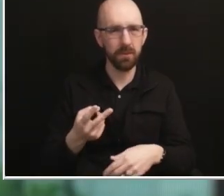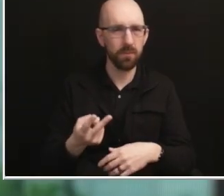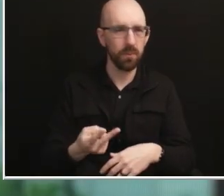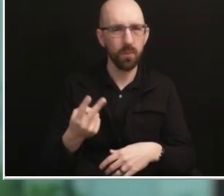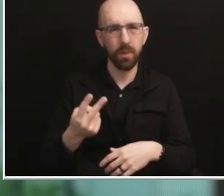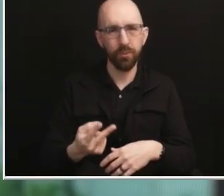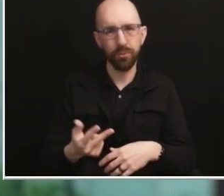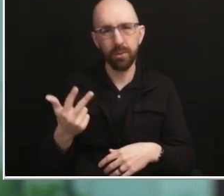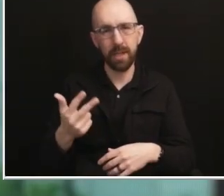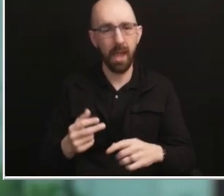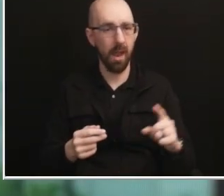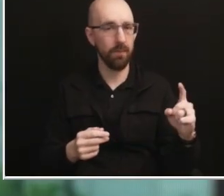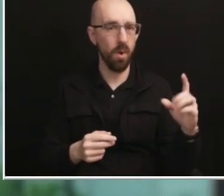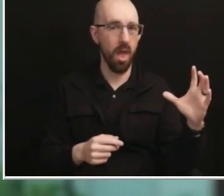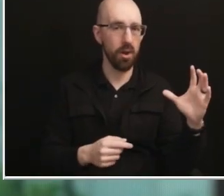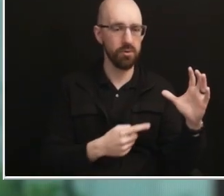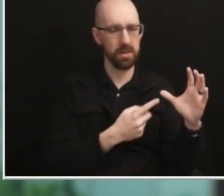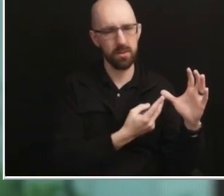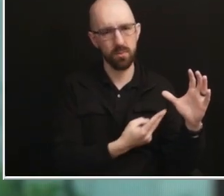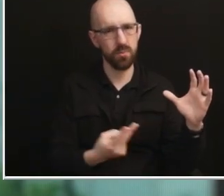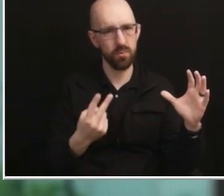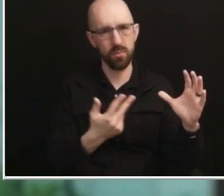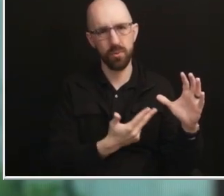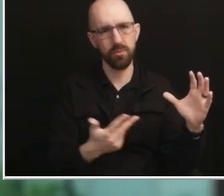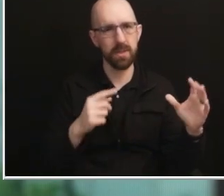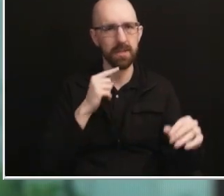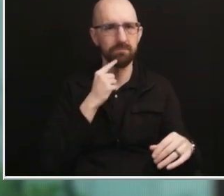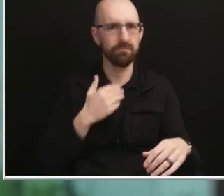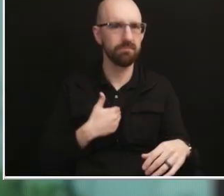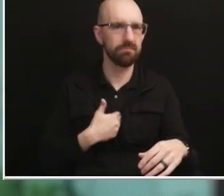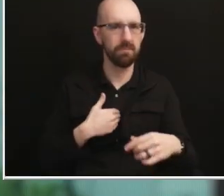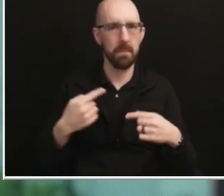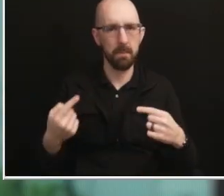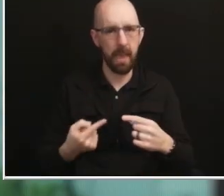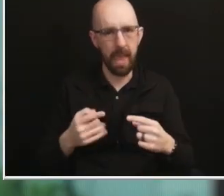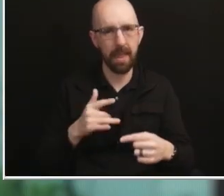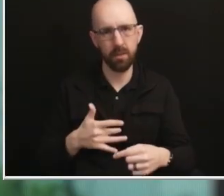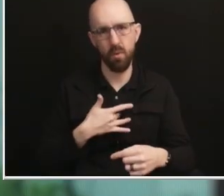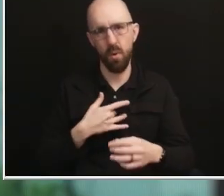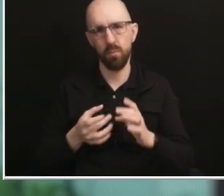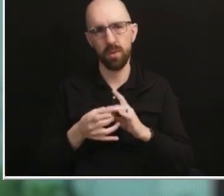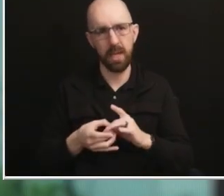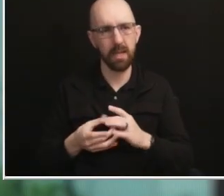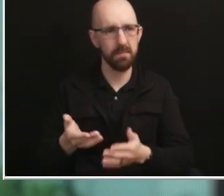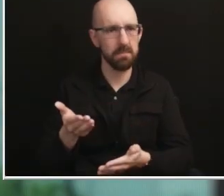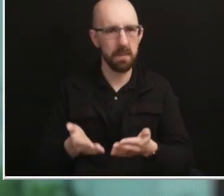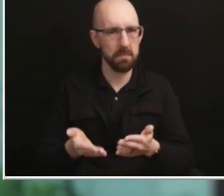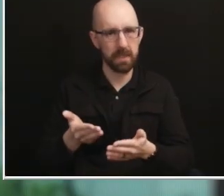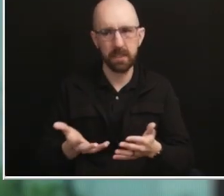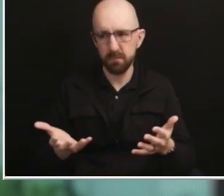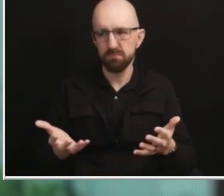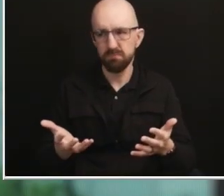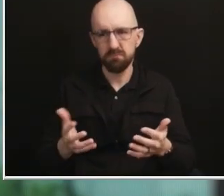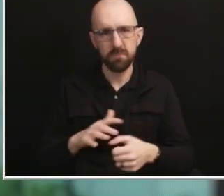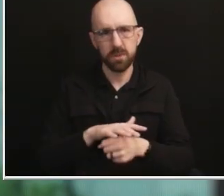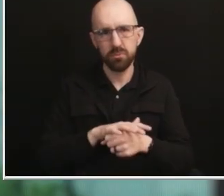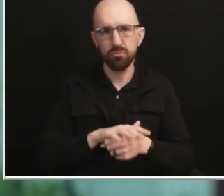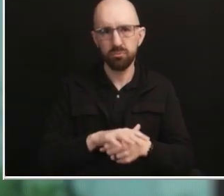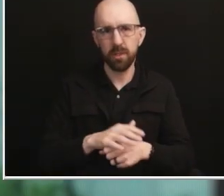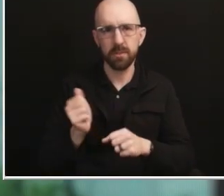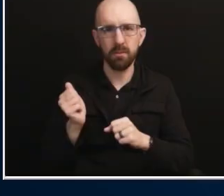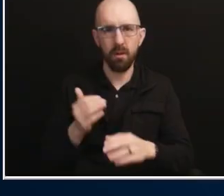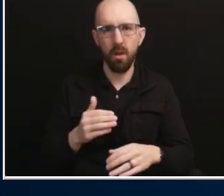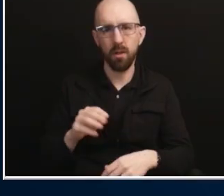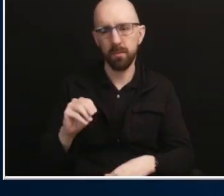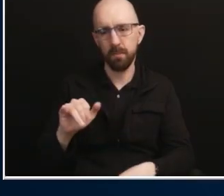100 acute chest pain that is cardiac related is probably stress-induced cardiomyopathy. And